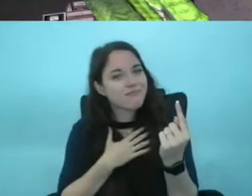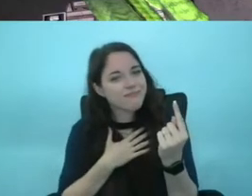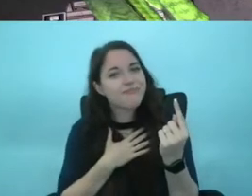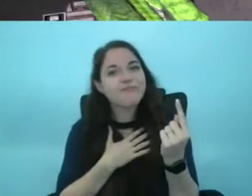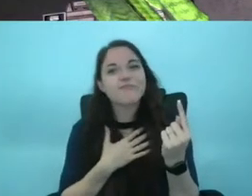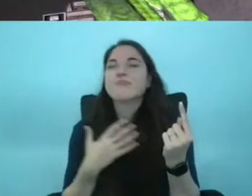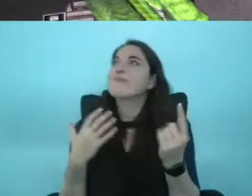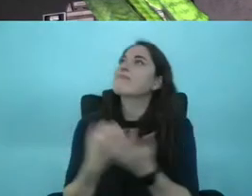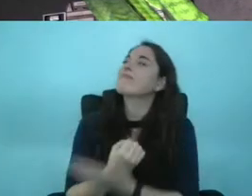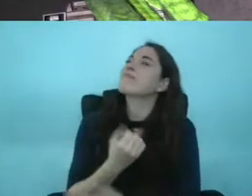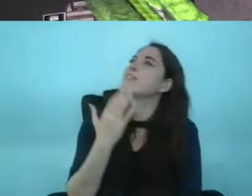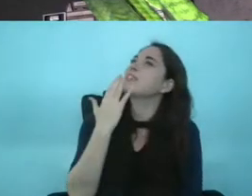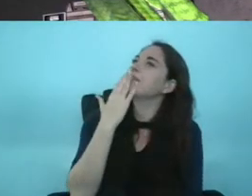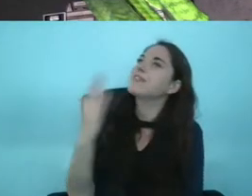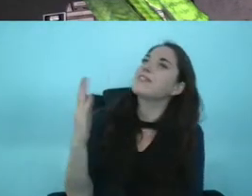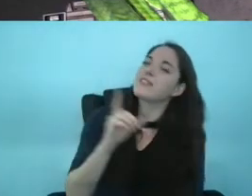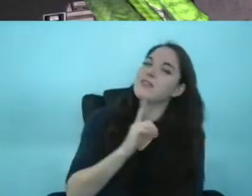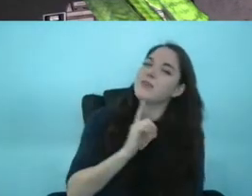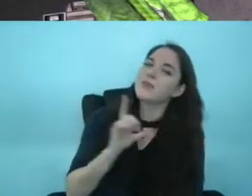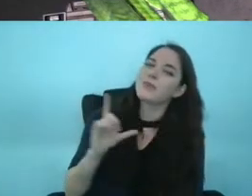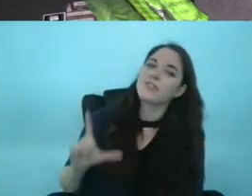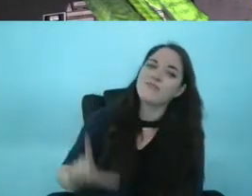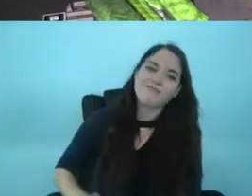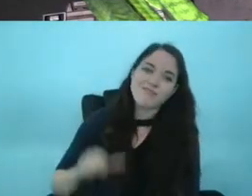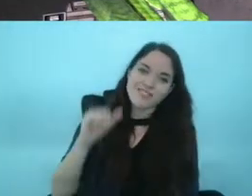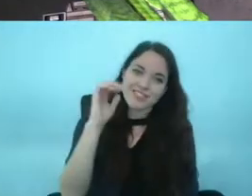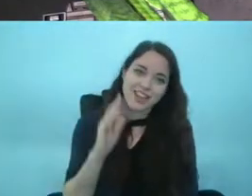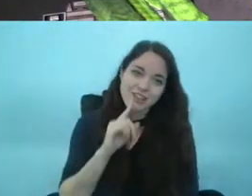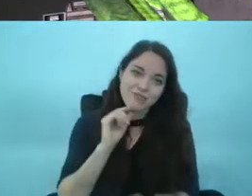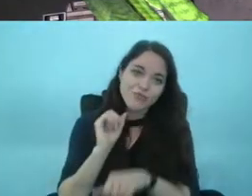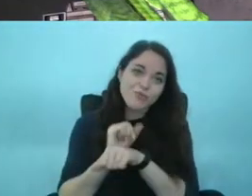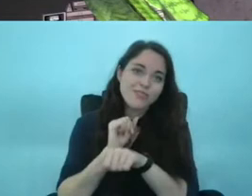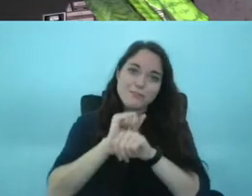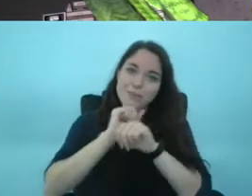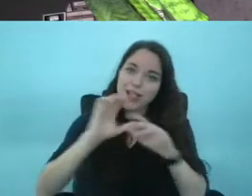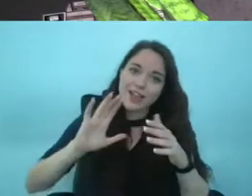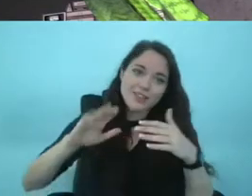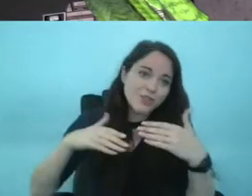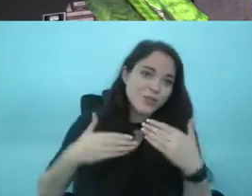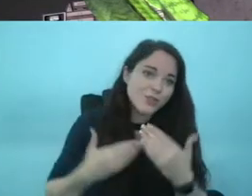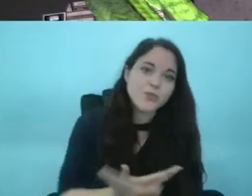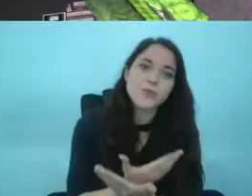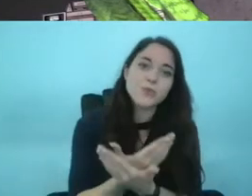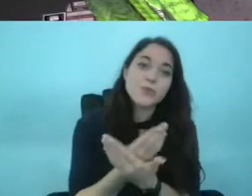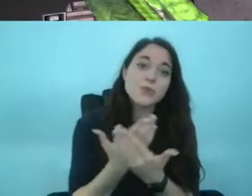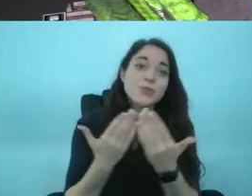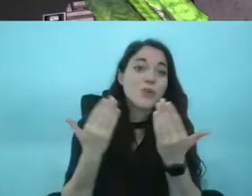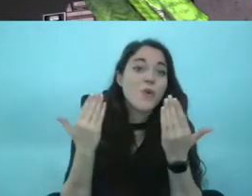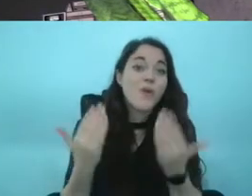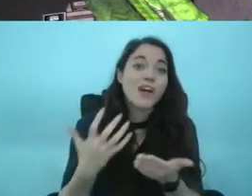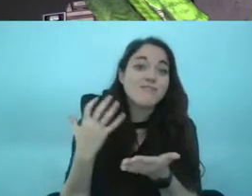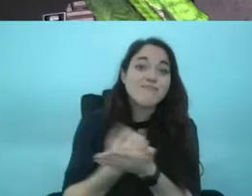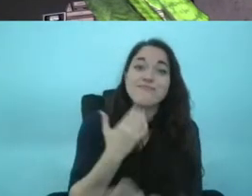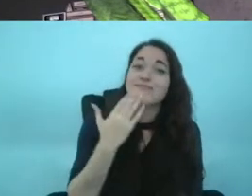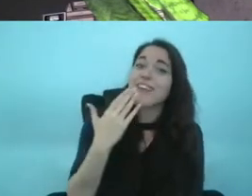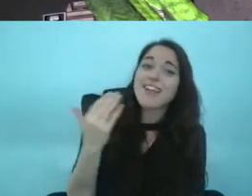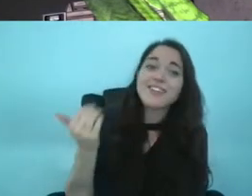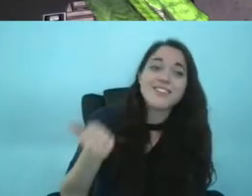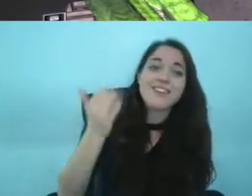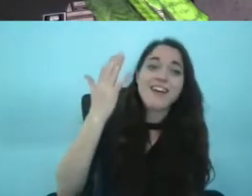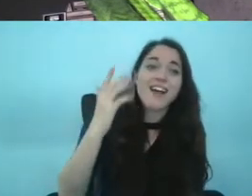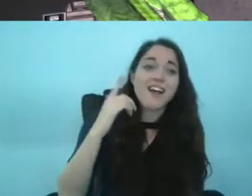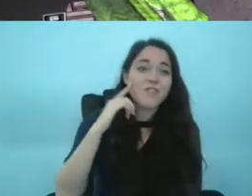the Lord. God's been doubly good to you. You can thank Jehovah for